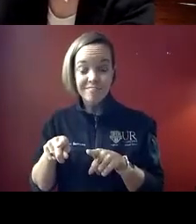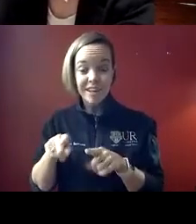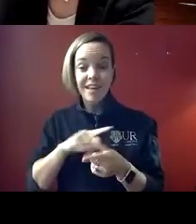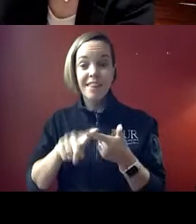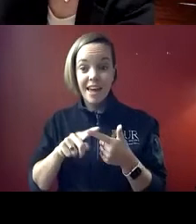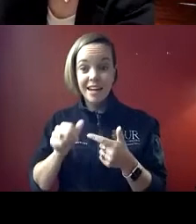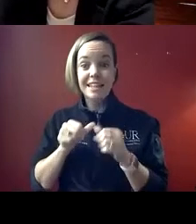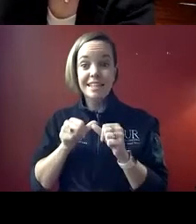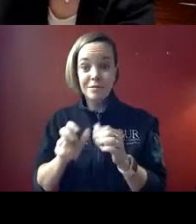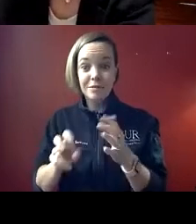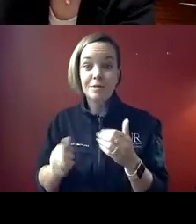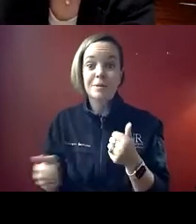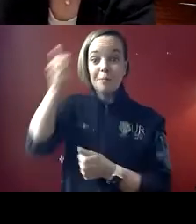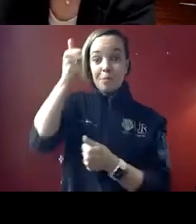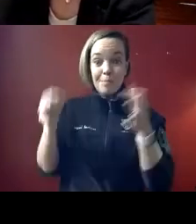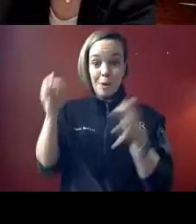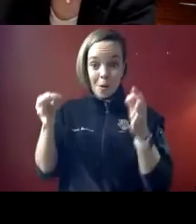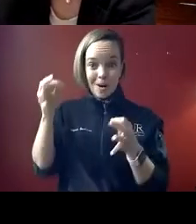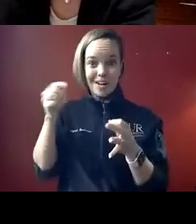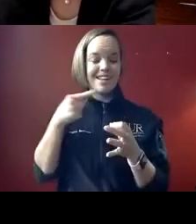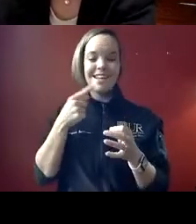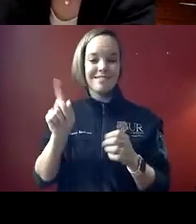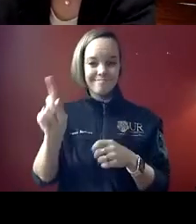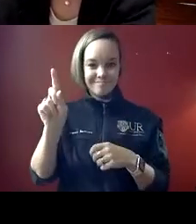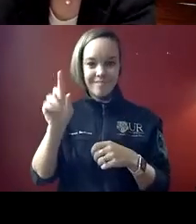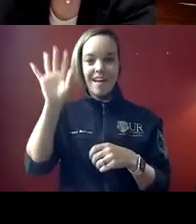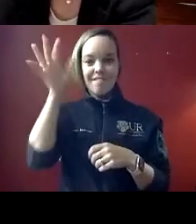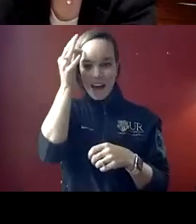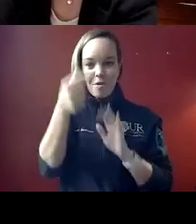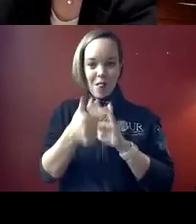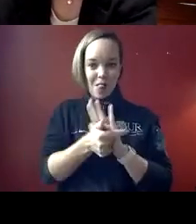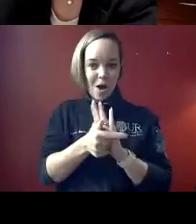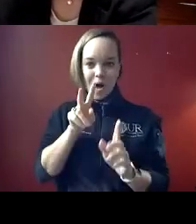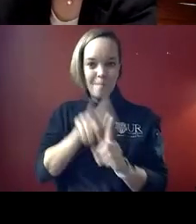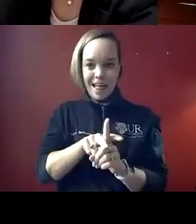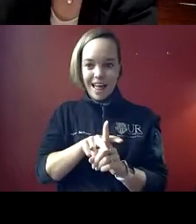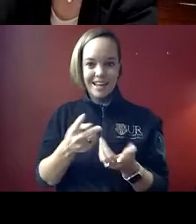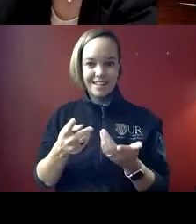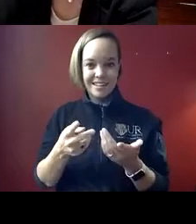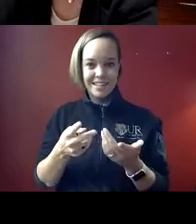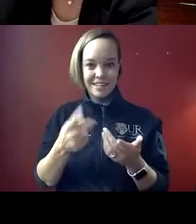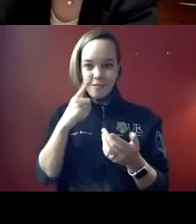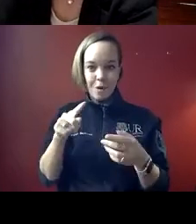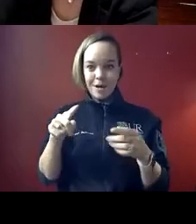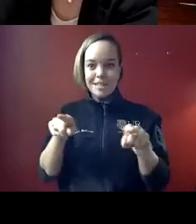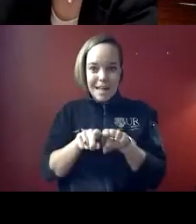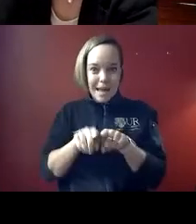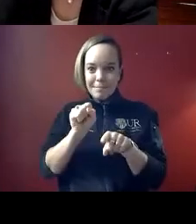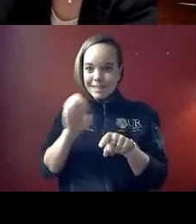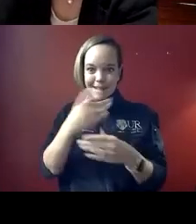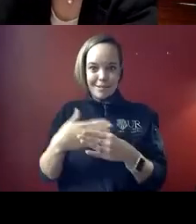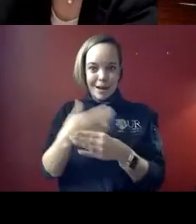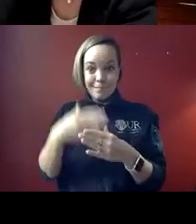said, federal laws apply to same-sex harassment. So that also counts as